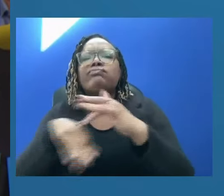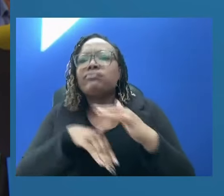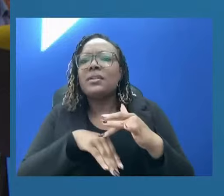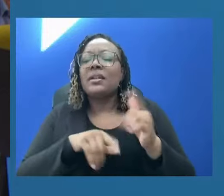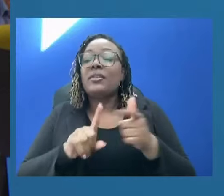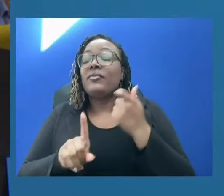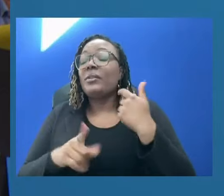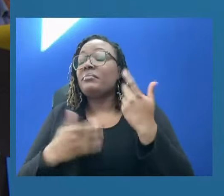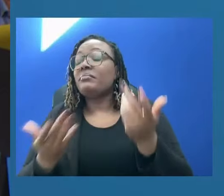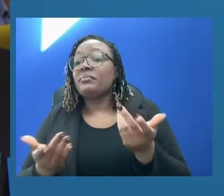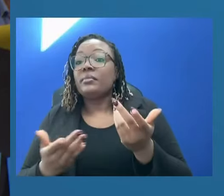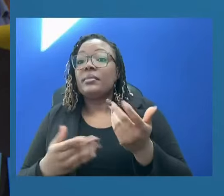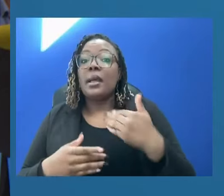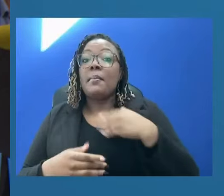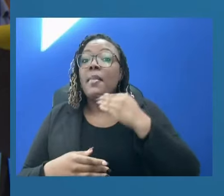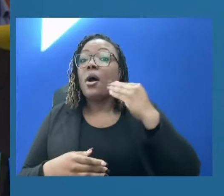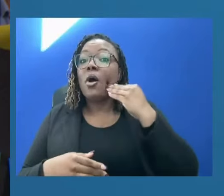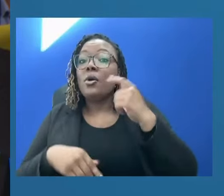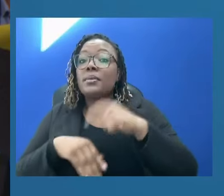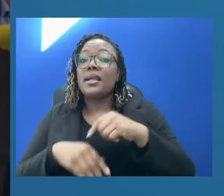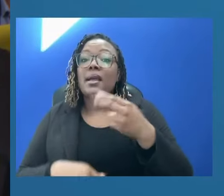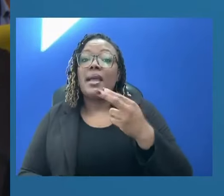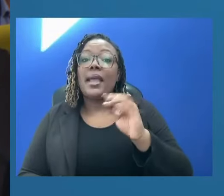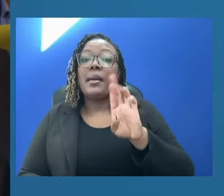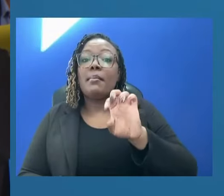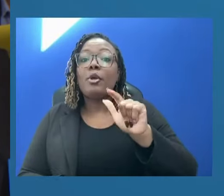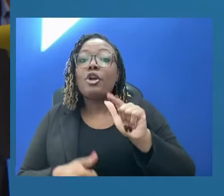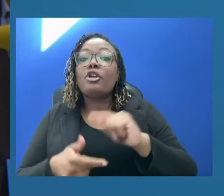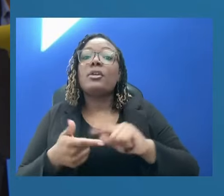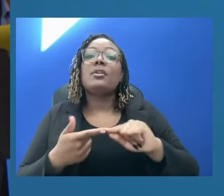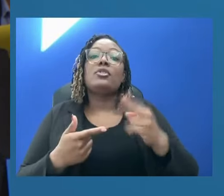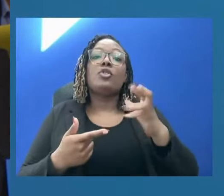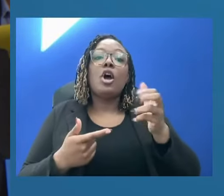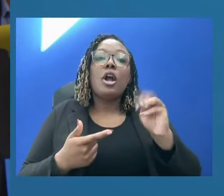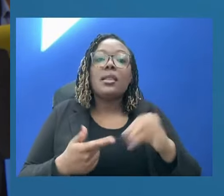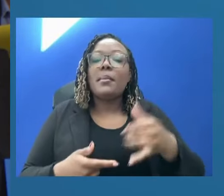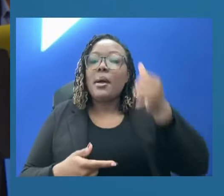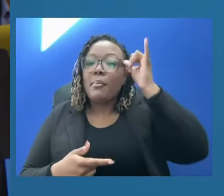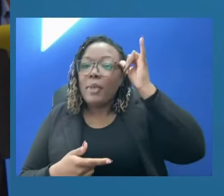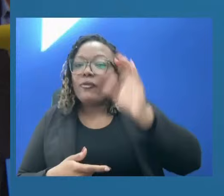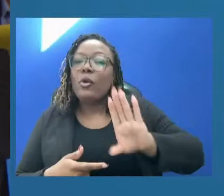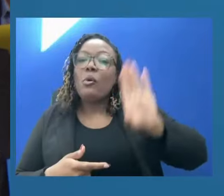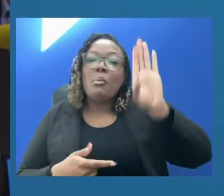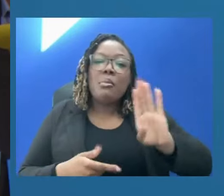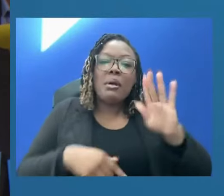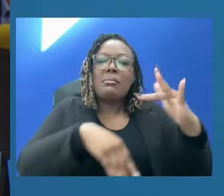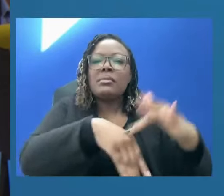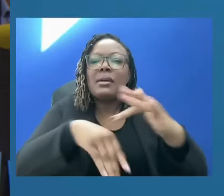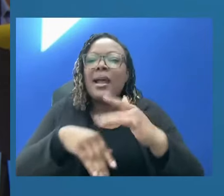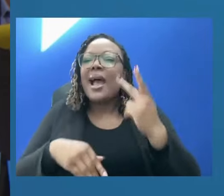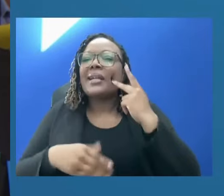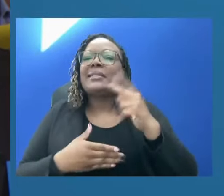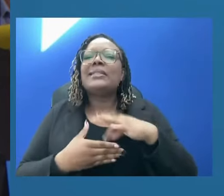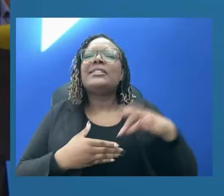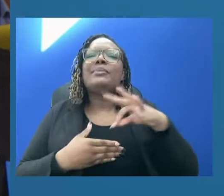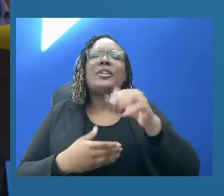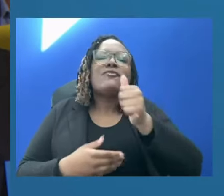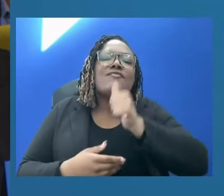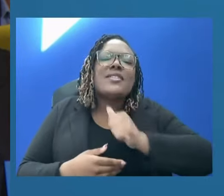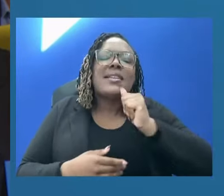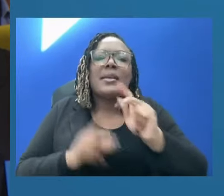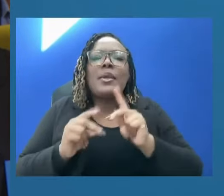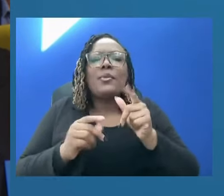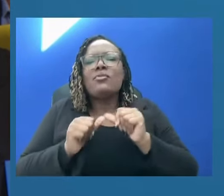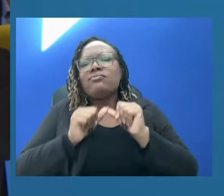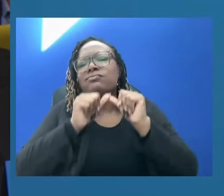from my hometown of Hamburg to Harlem, Buffalo to Brooklyn, I see spirited, resilient people who